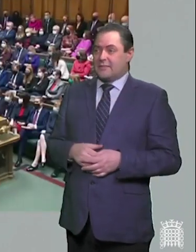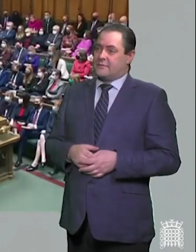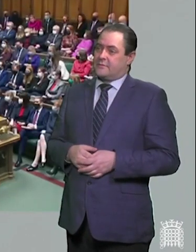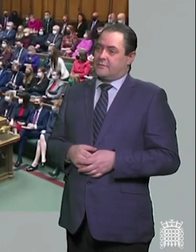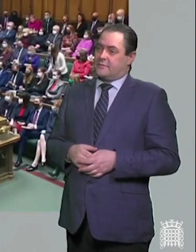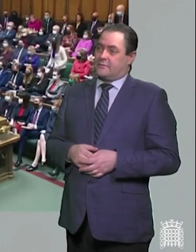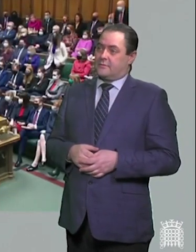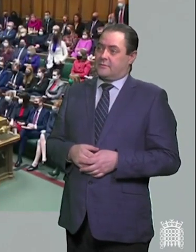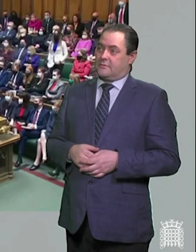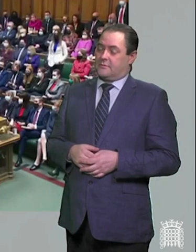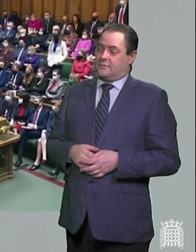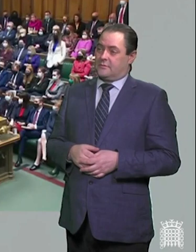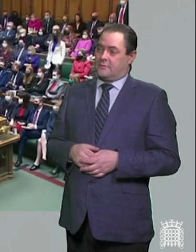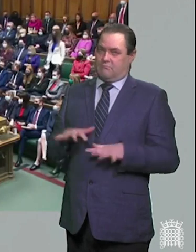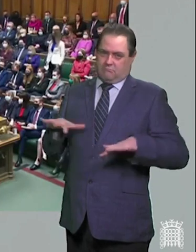Prime Minister.